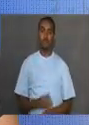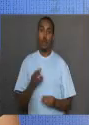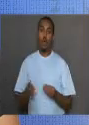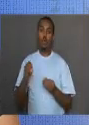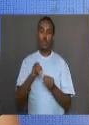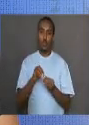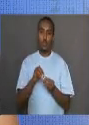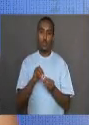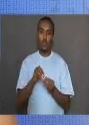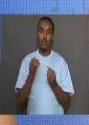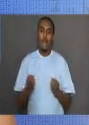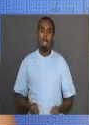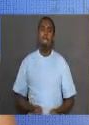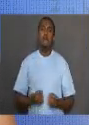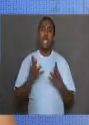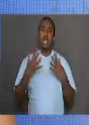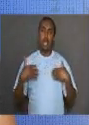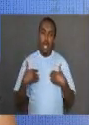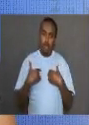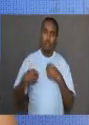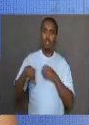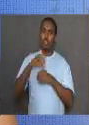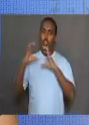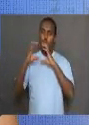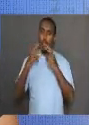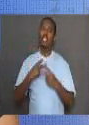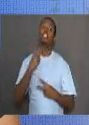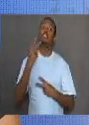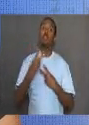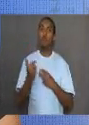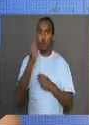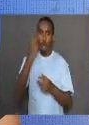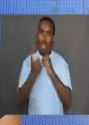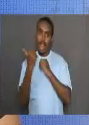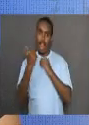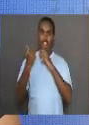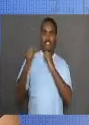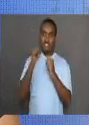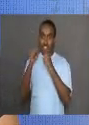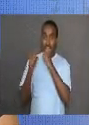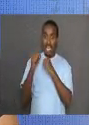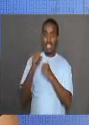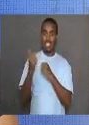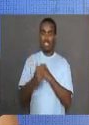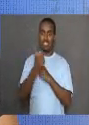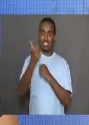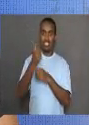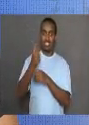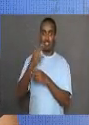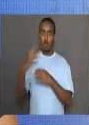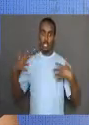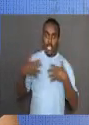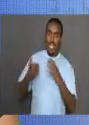Also, many animals will communicate with sounds while fighting in an attempt to drive off or